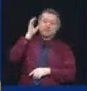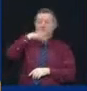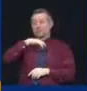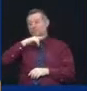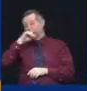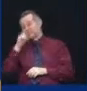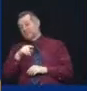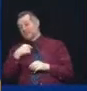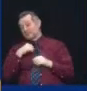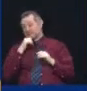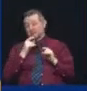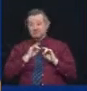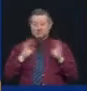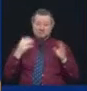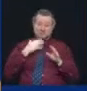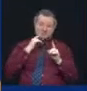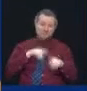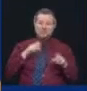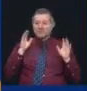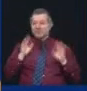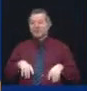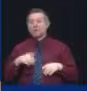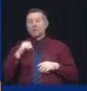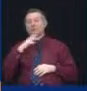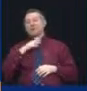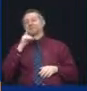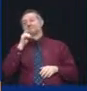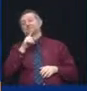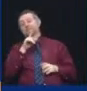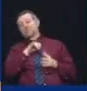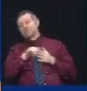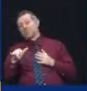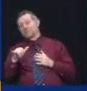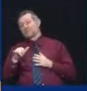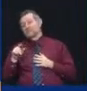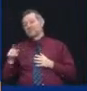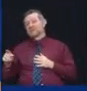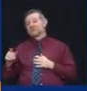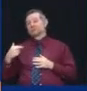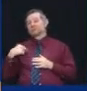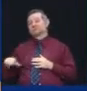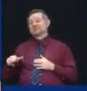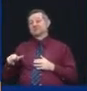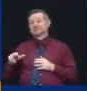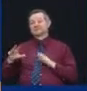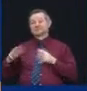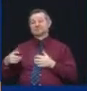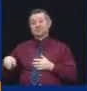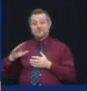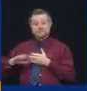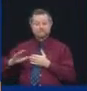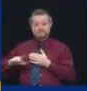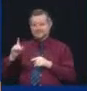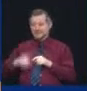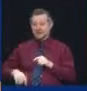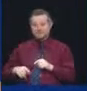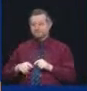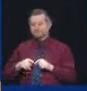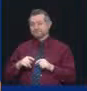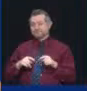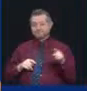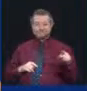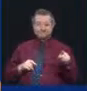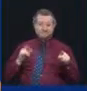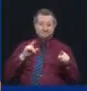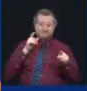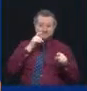good. So New York has rolled back the religious exemption, so we're no longer able to say my religion says I can't get vaccinated. Now